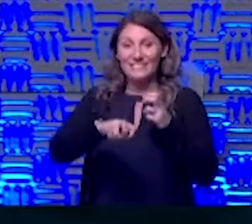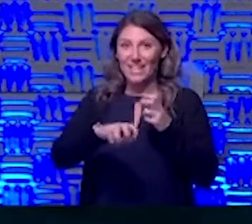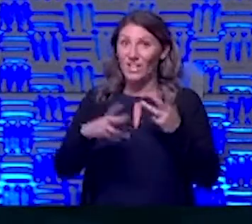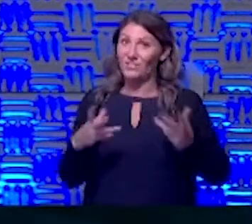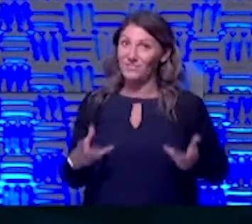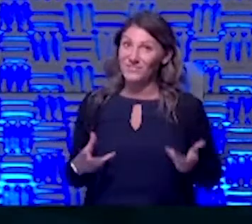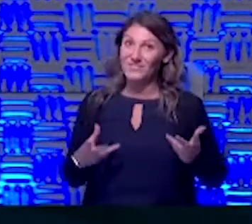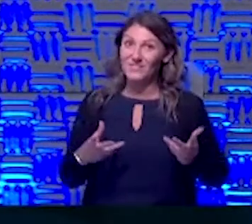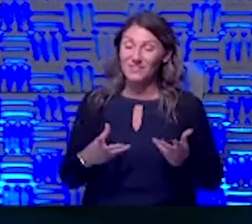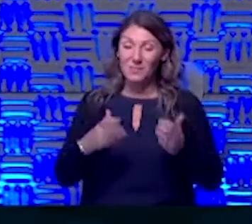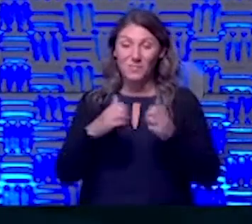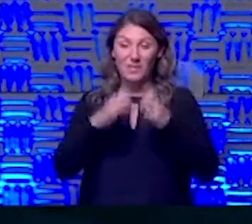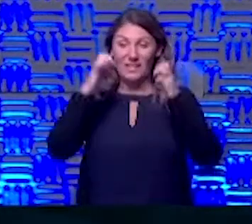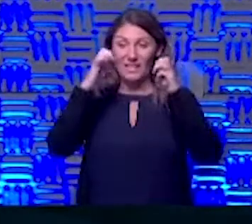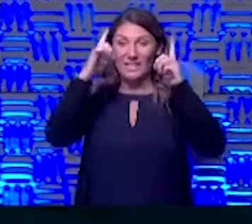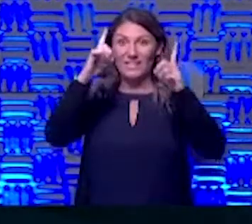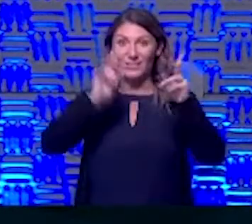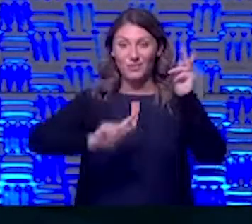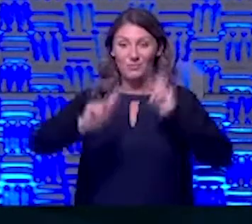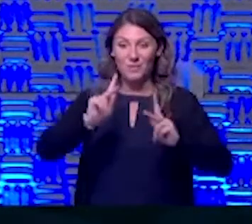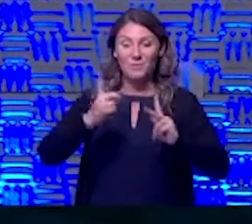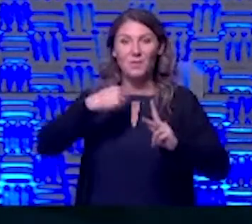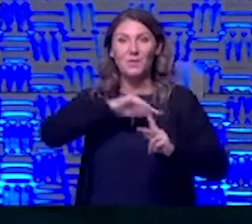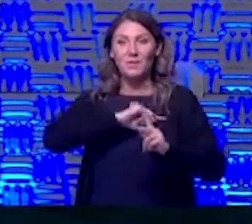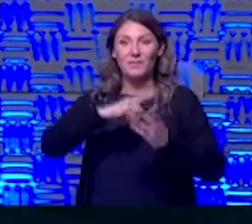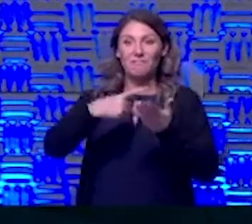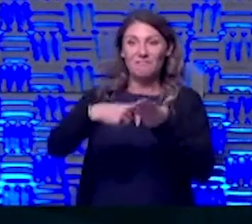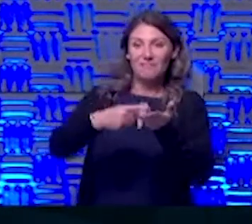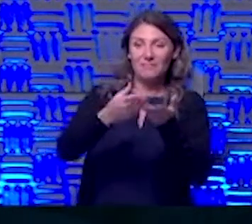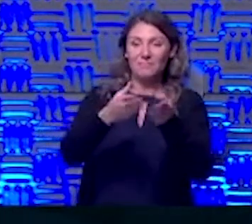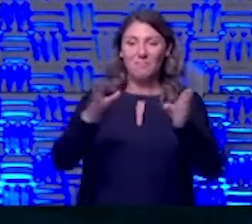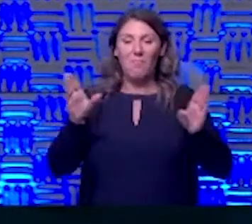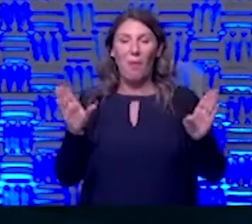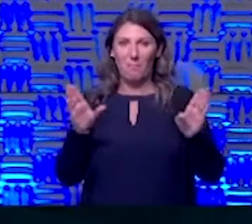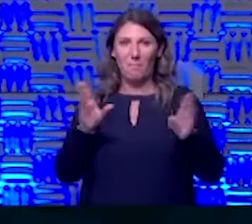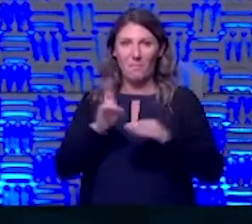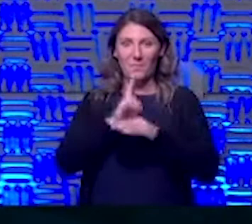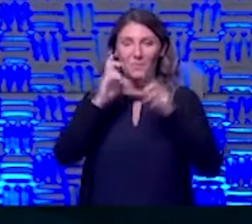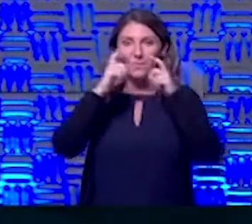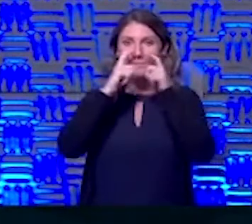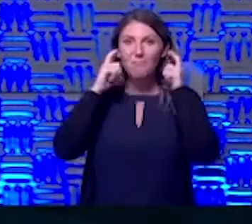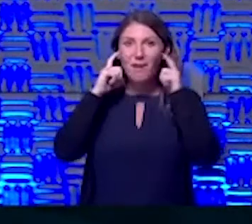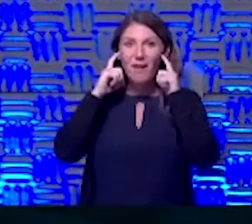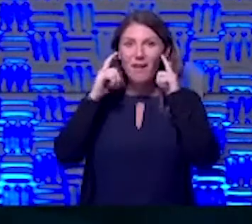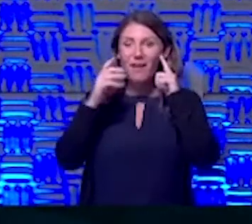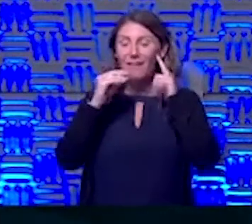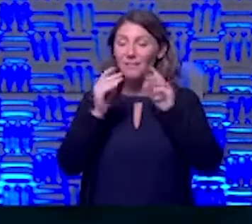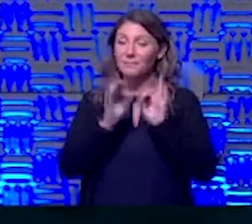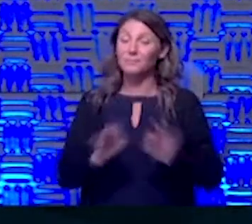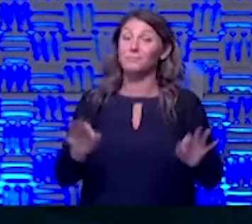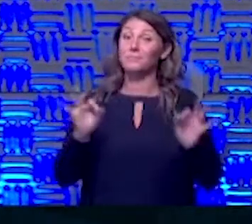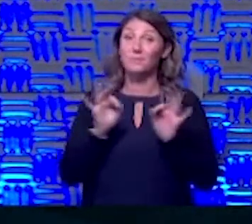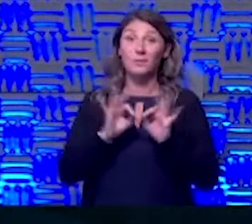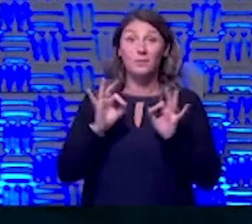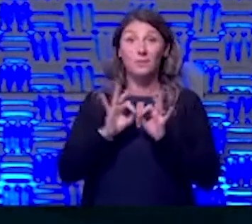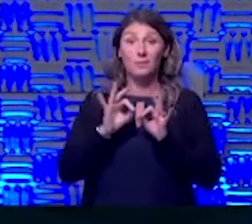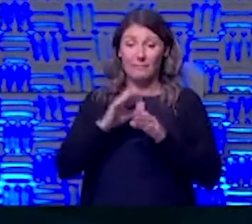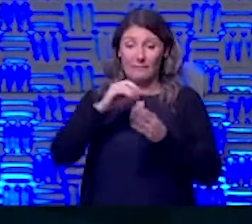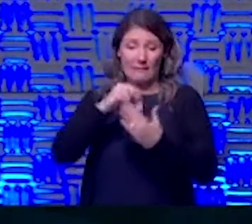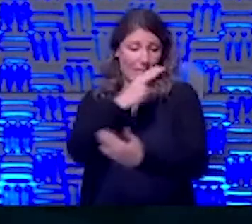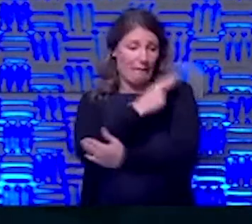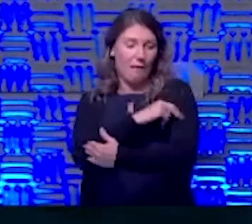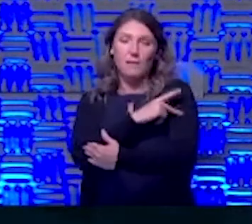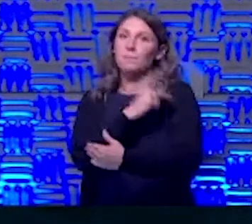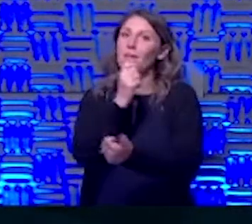among educated people. We are talking about public wearing masks, and it would be crucial that in the hospital,